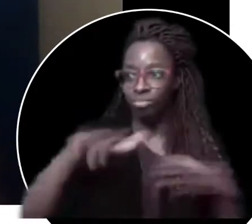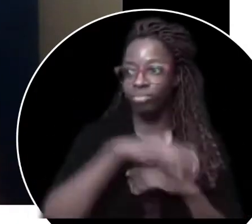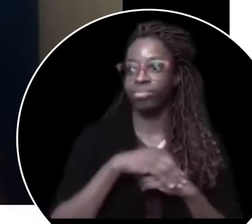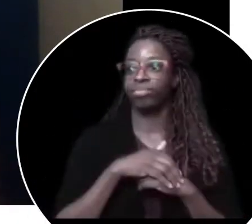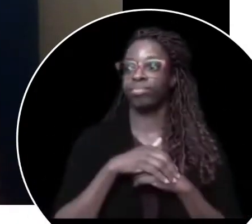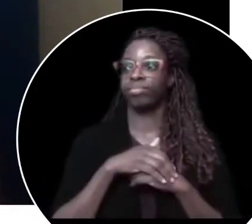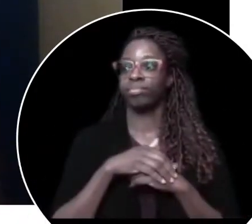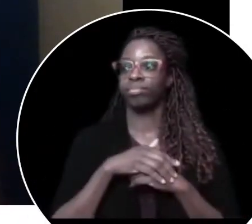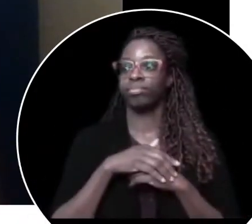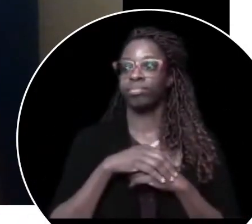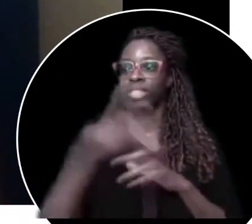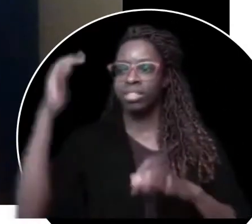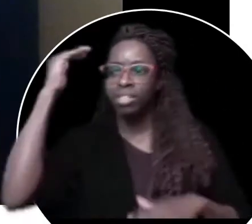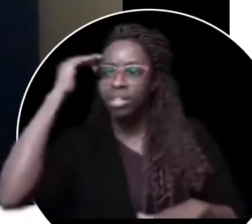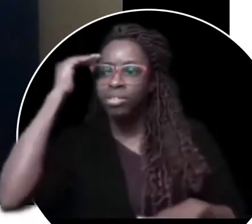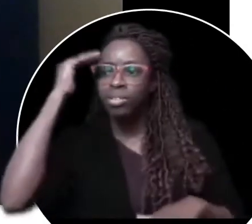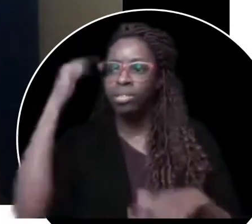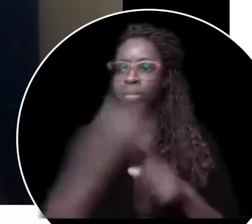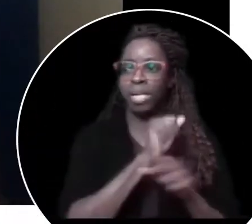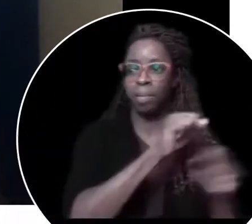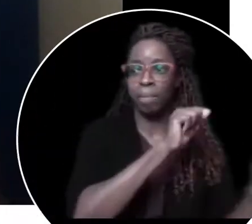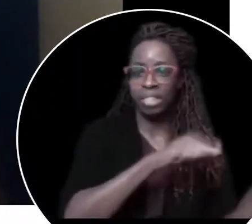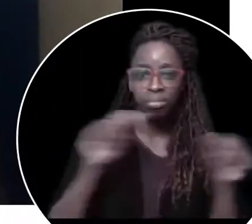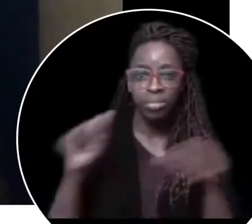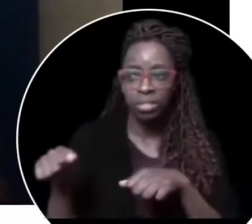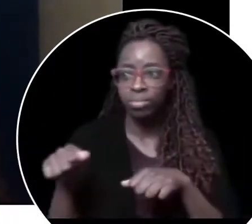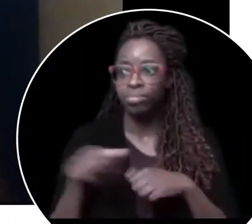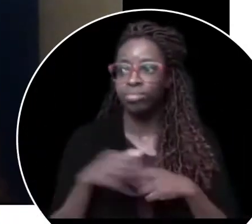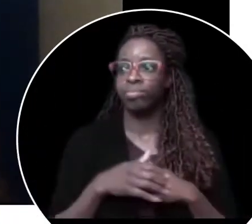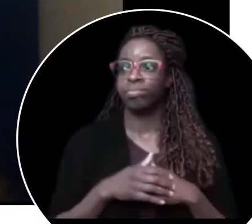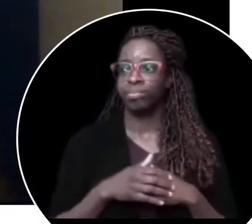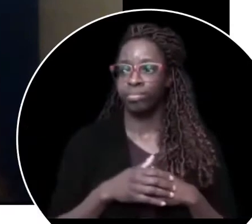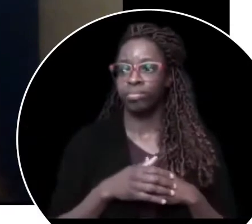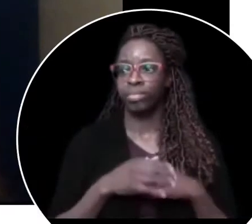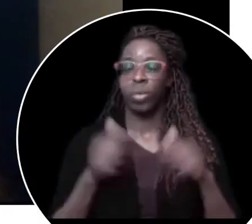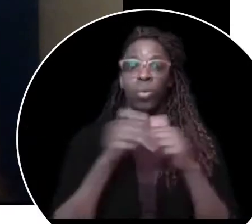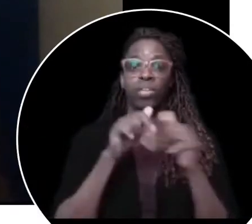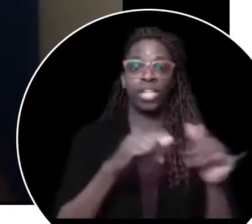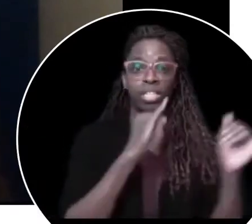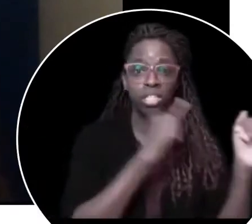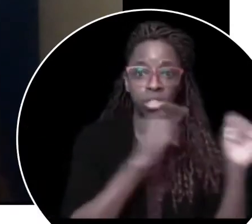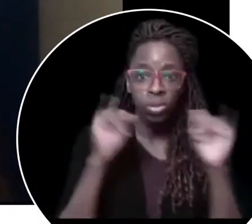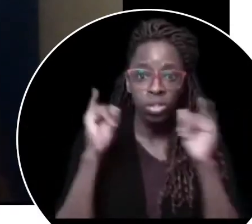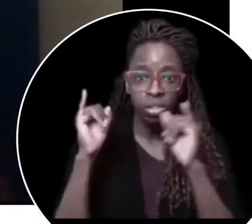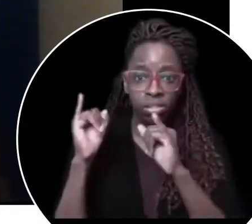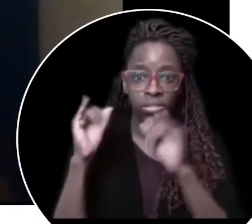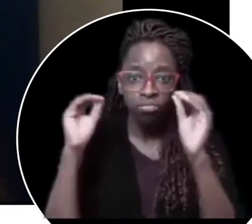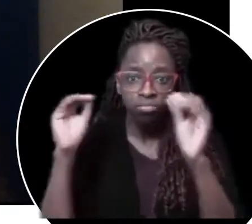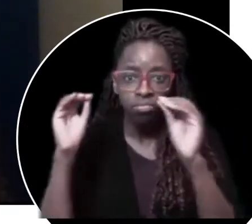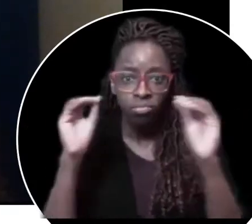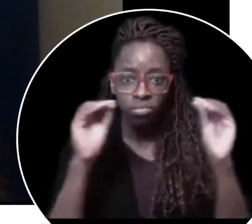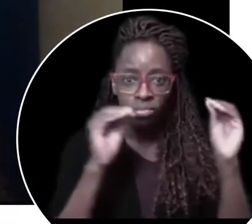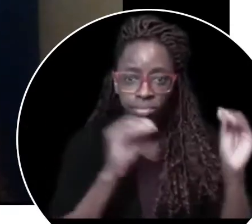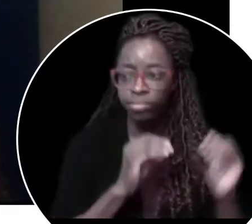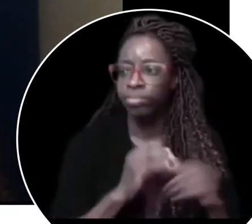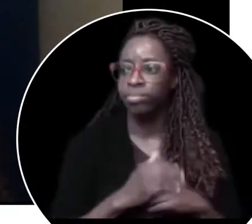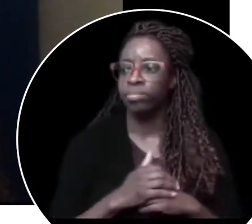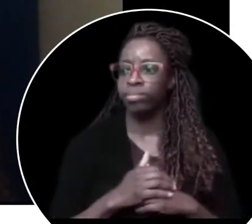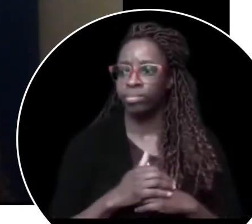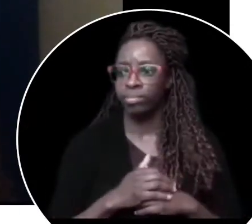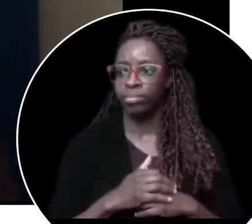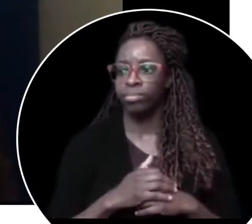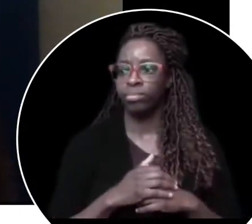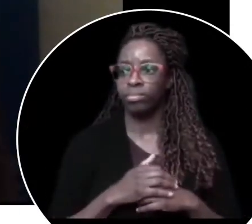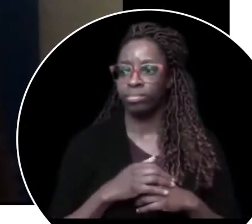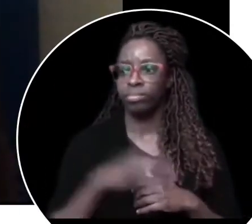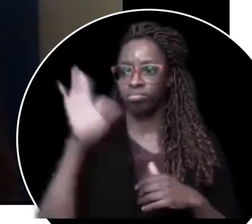work in by rebelling loudly and persistently against structures of the corporate university and the academy